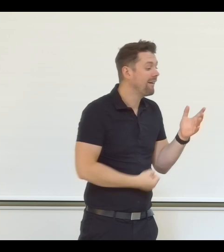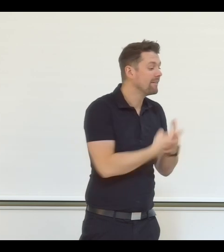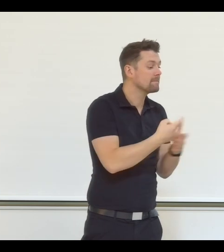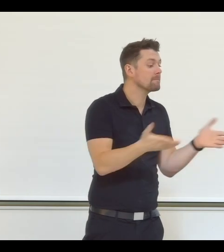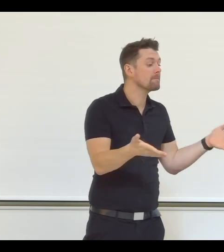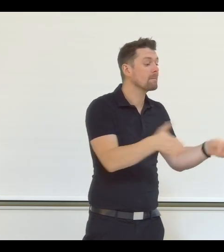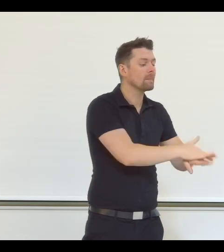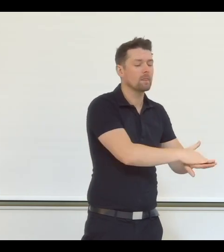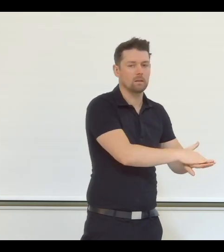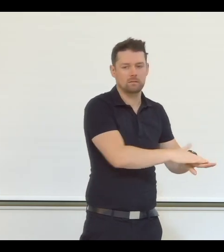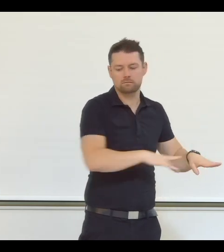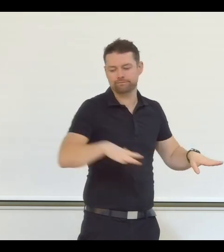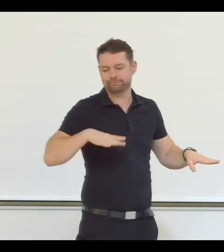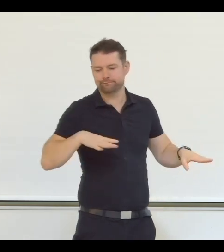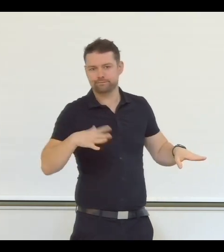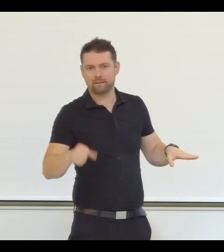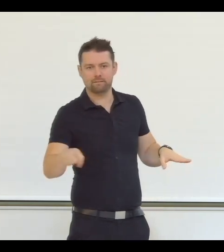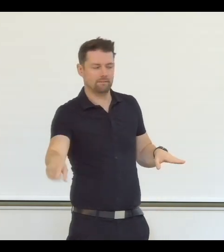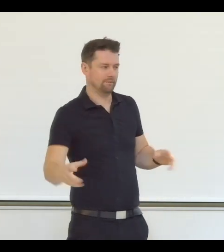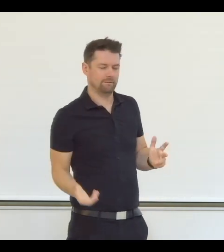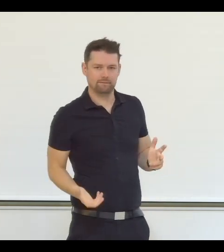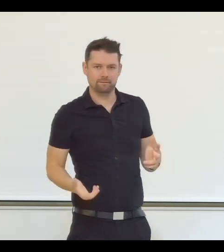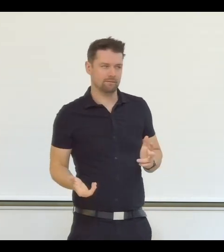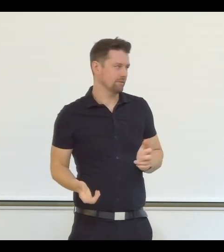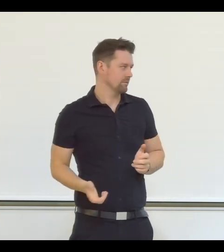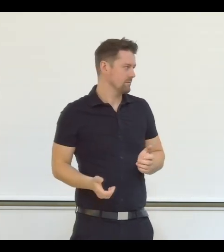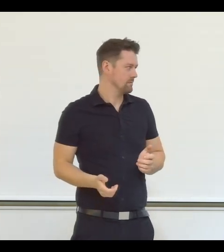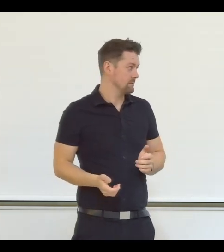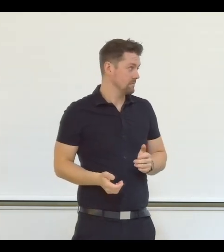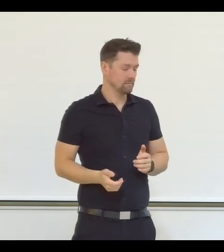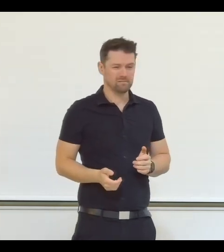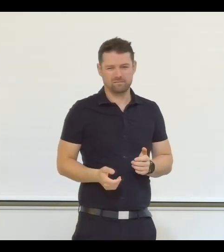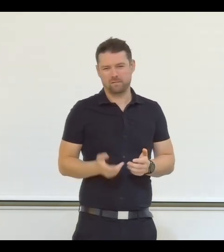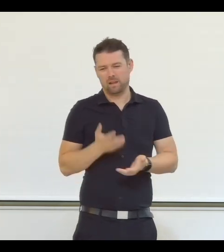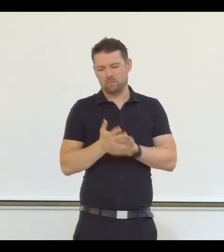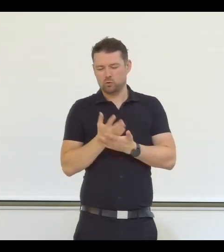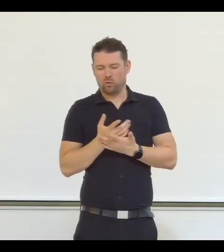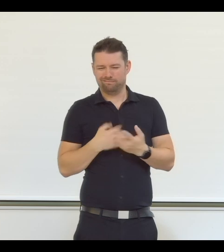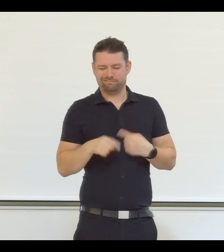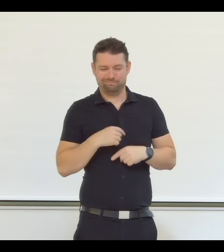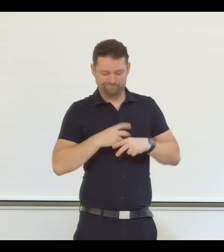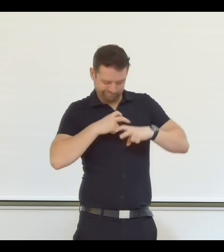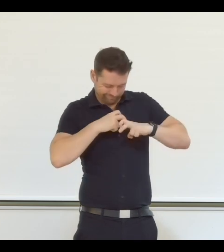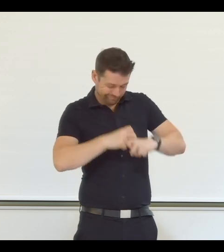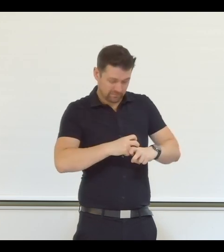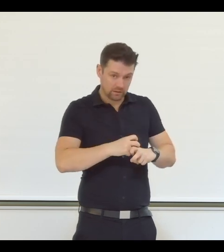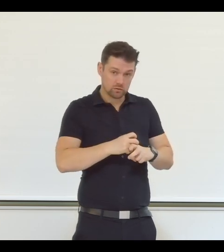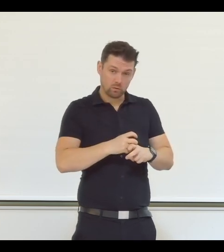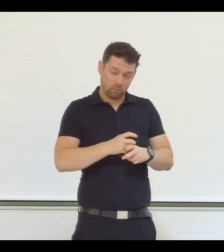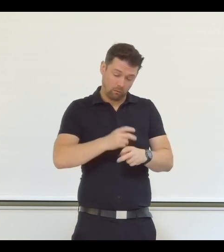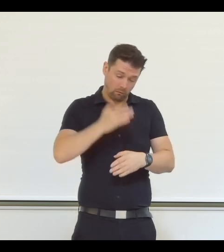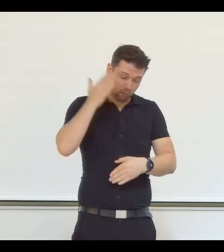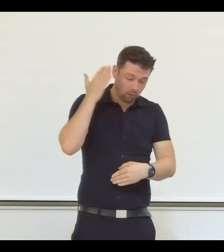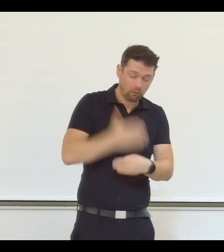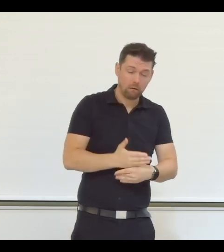fire issue, because it can't really, even if we do more research, I'm sure we cannot eliminate fire hazards to